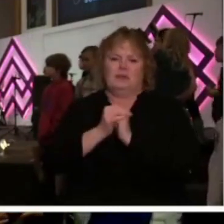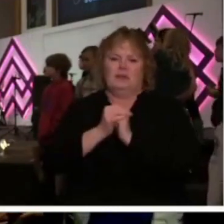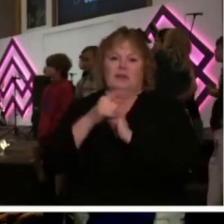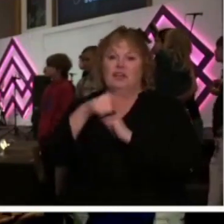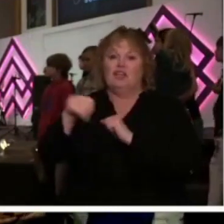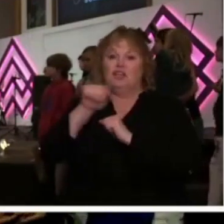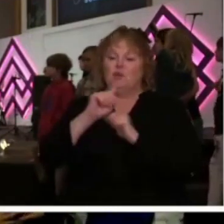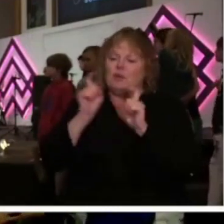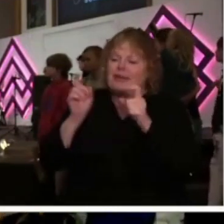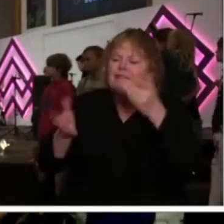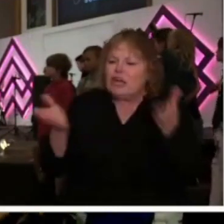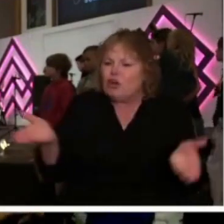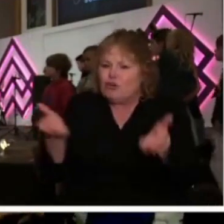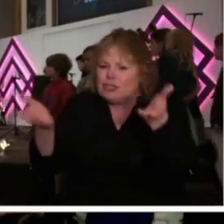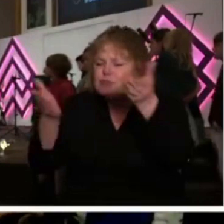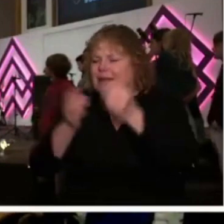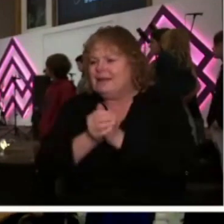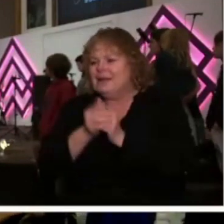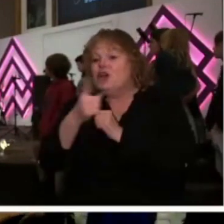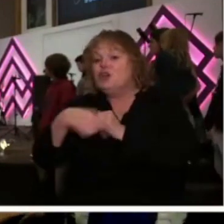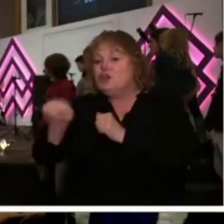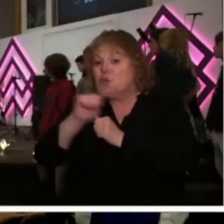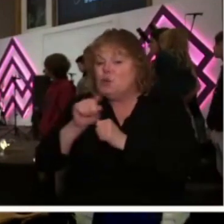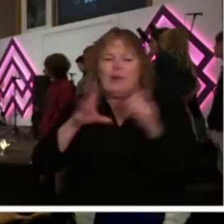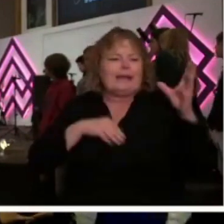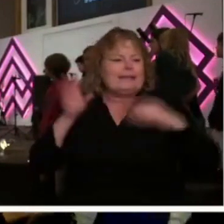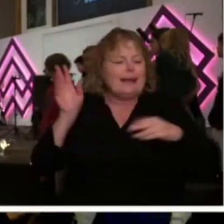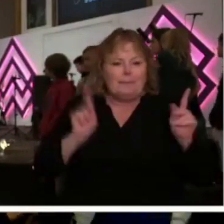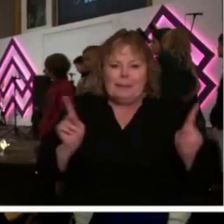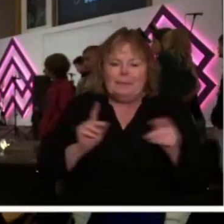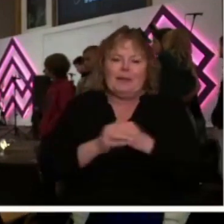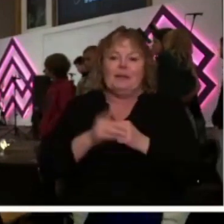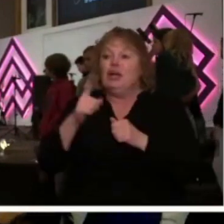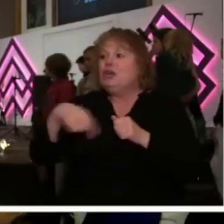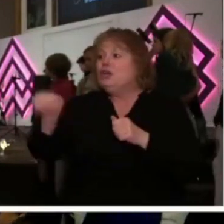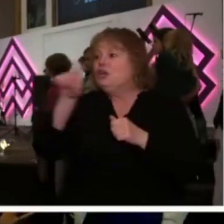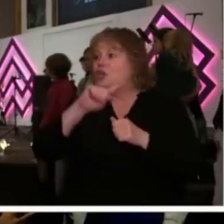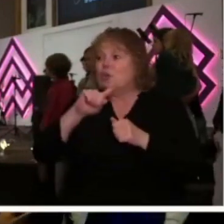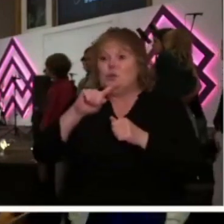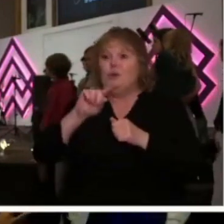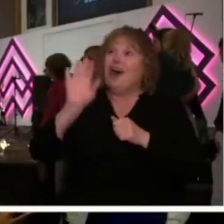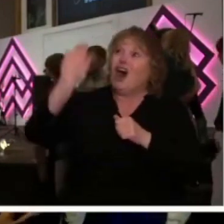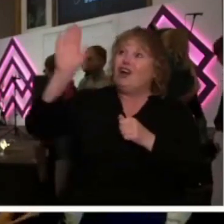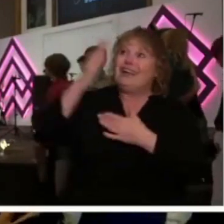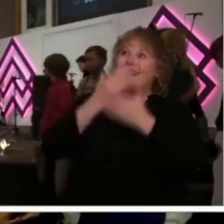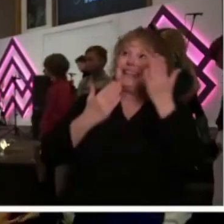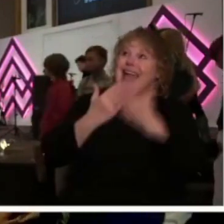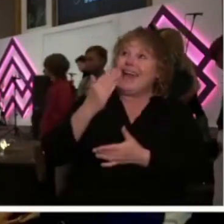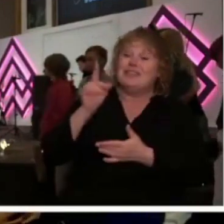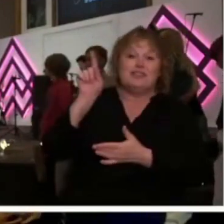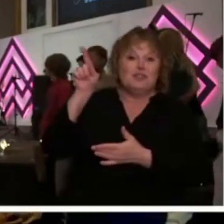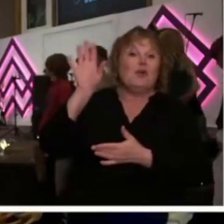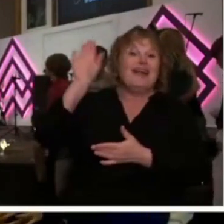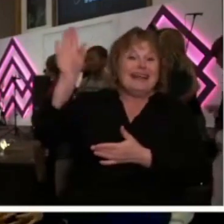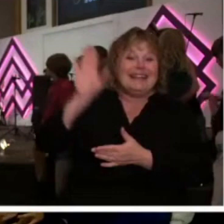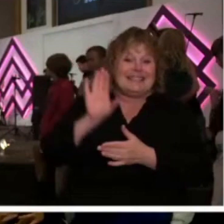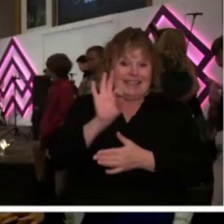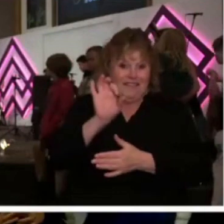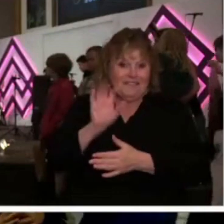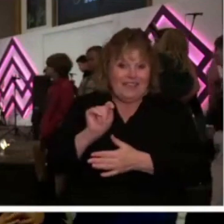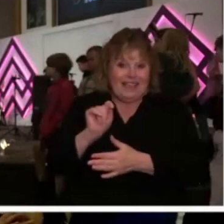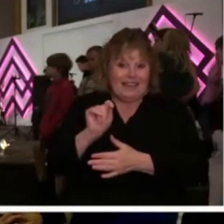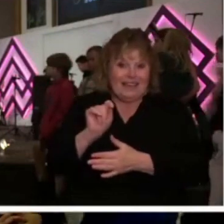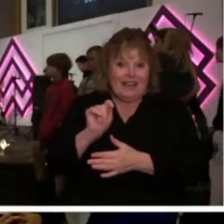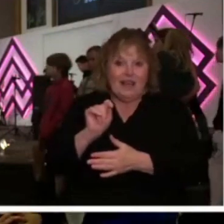You are encouraging. You are accepting. You are the hands and feet of Christ. You understand